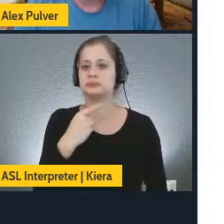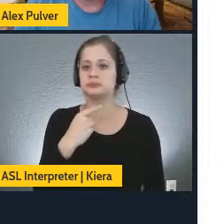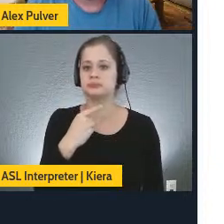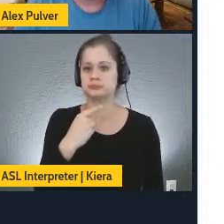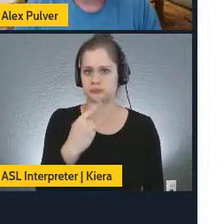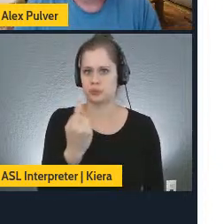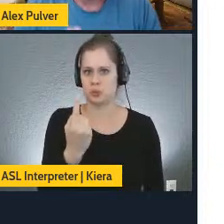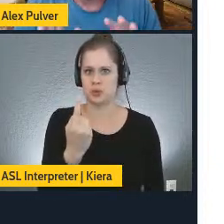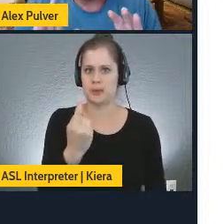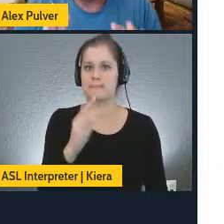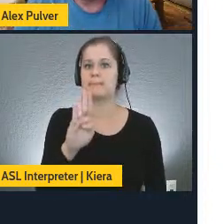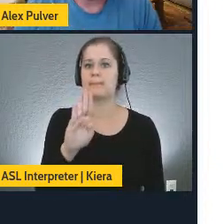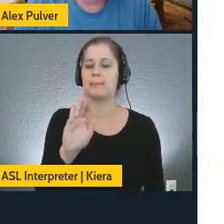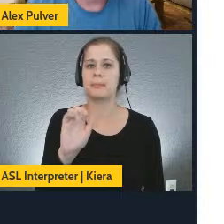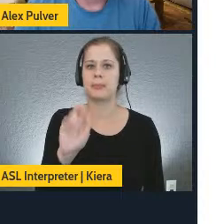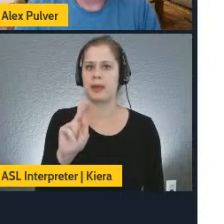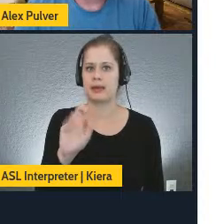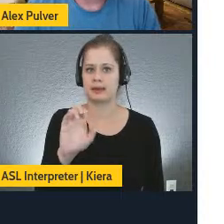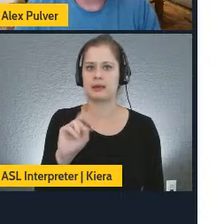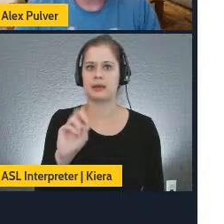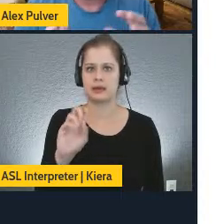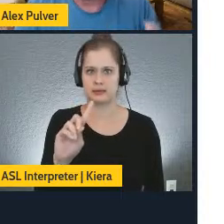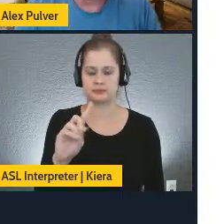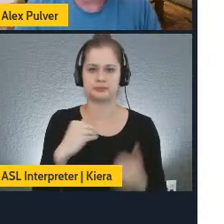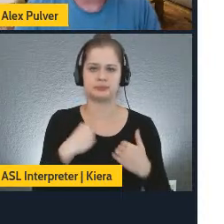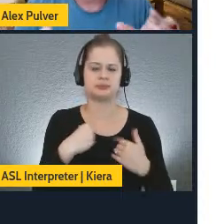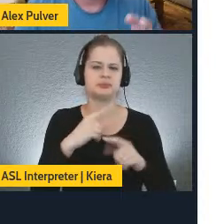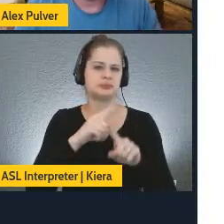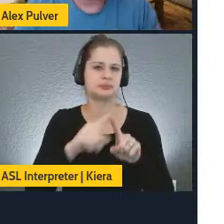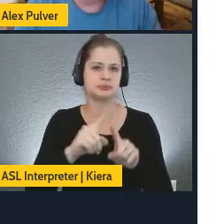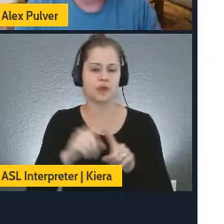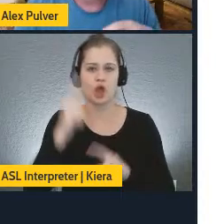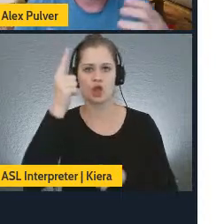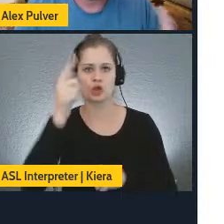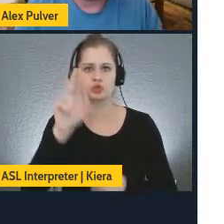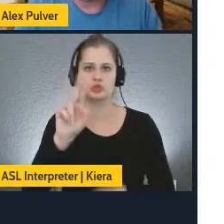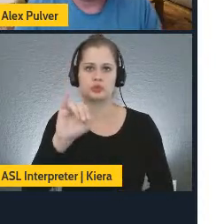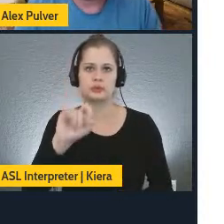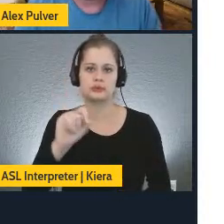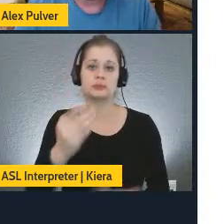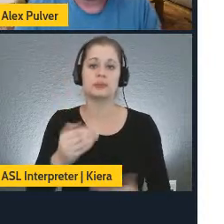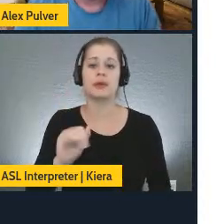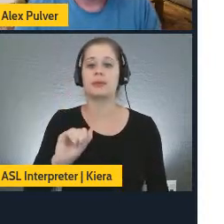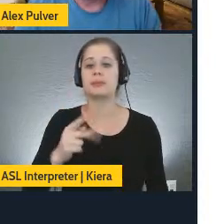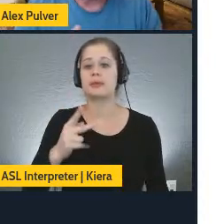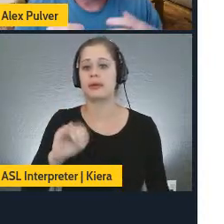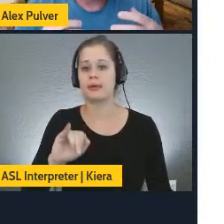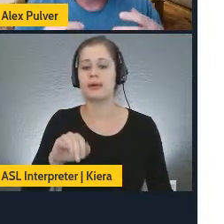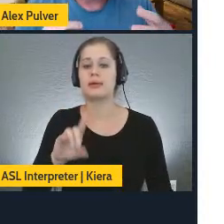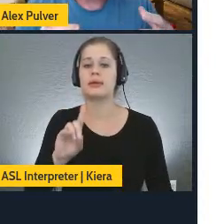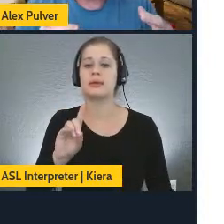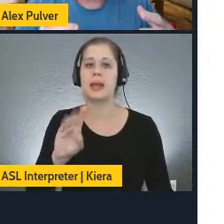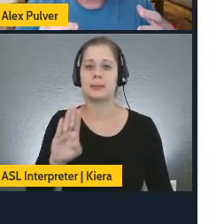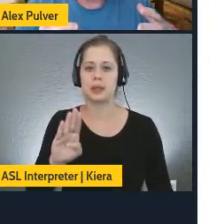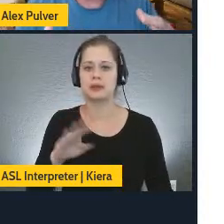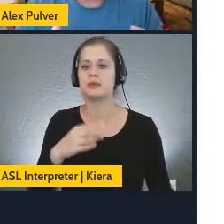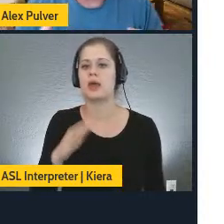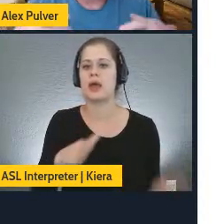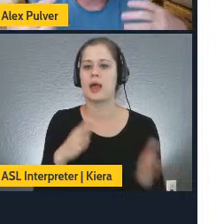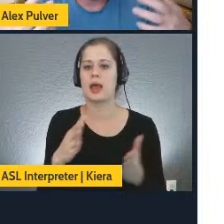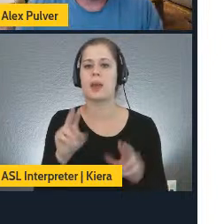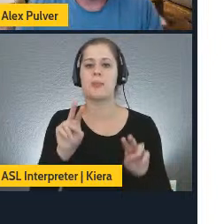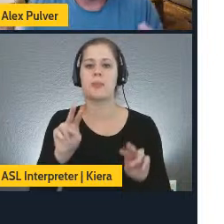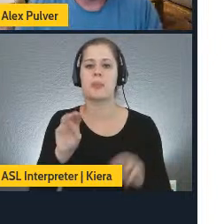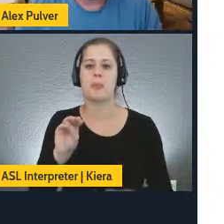this example are a few logical units, let's say an API, database, and monitoring. Now, I need a way to